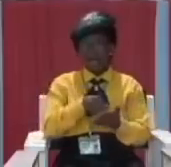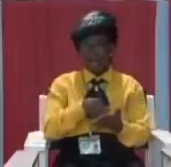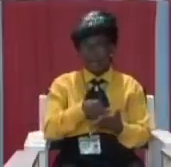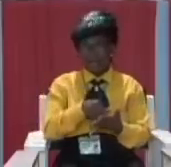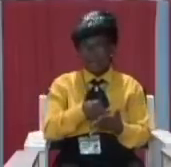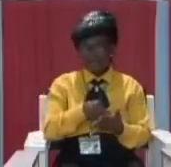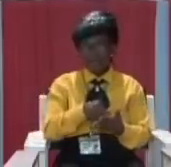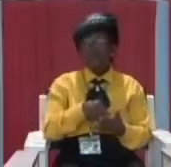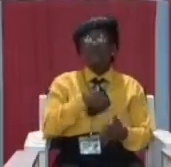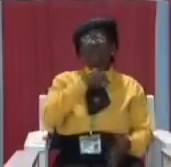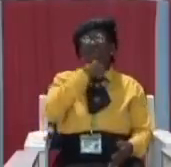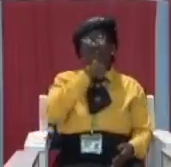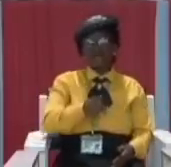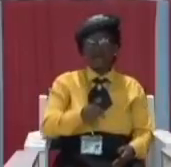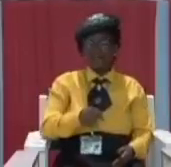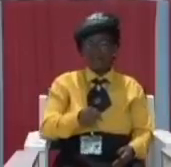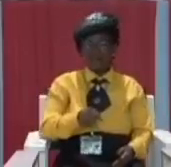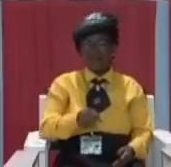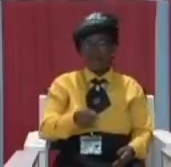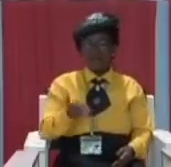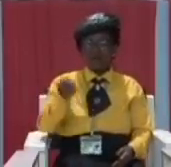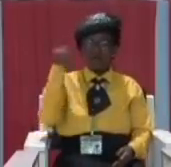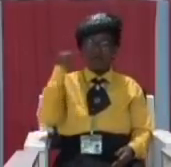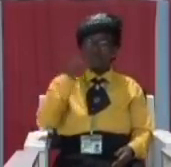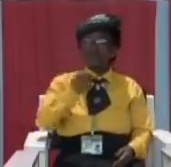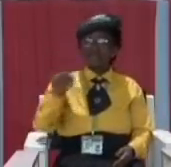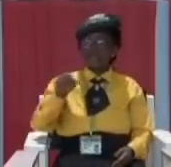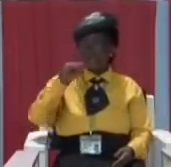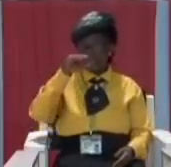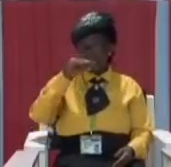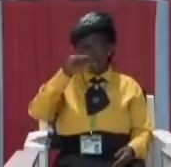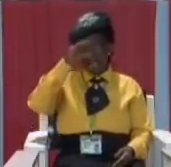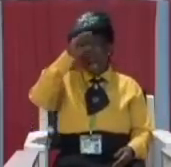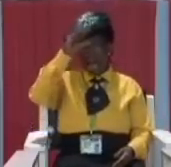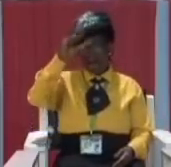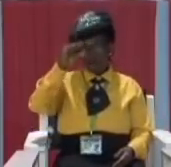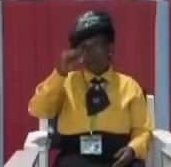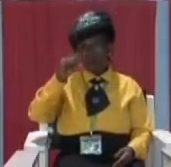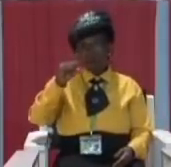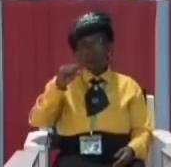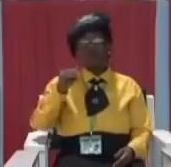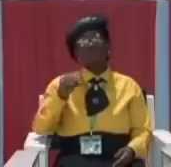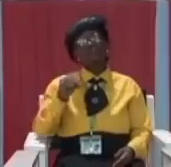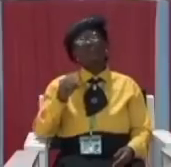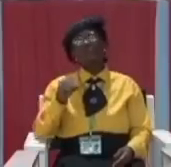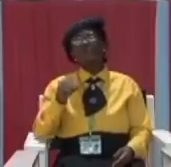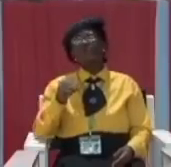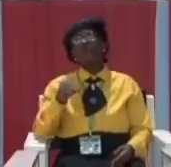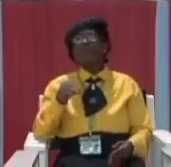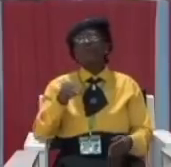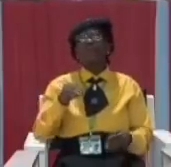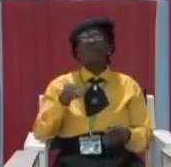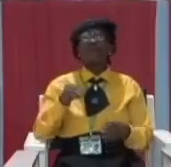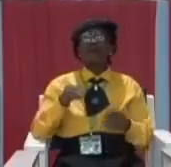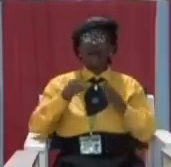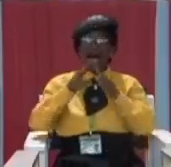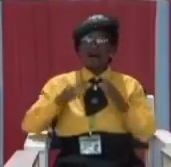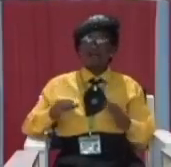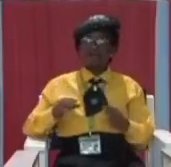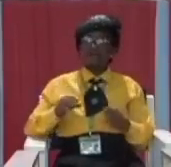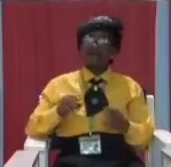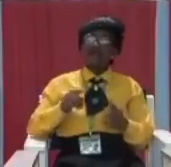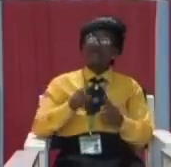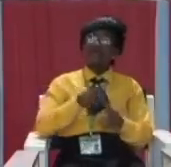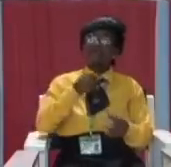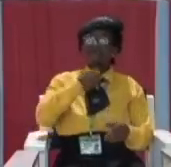Samuel was a houseboy. 1 Samuel chapter 3 from verse 1 to 9.